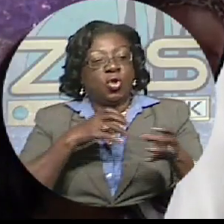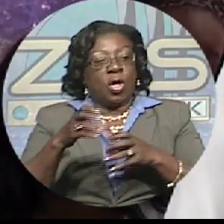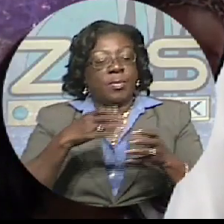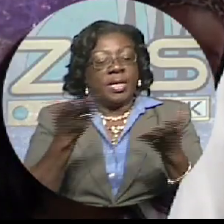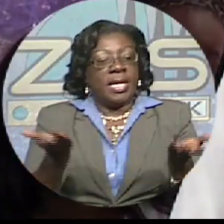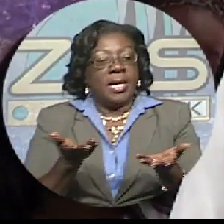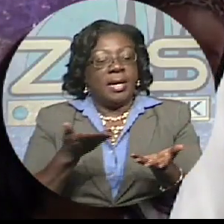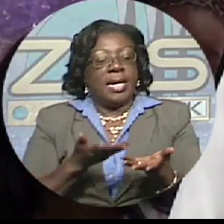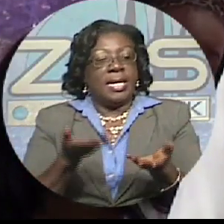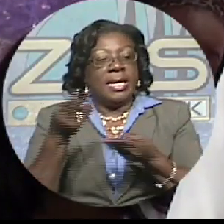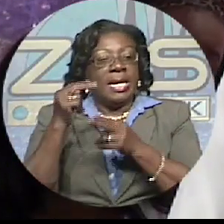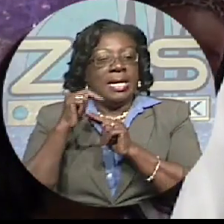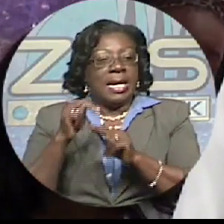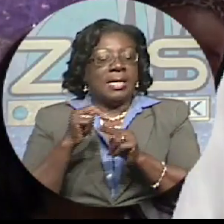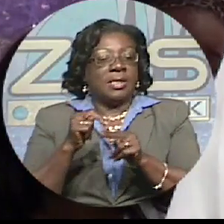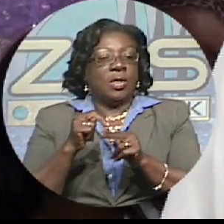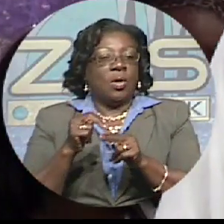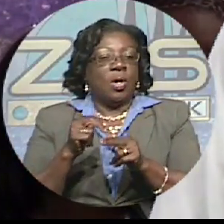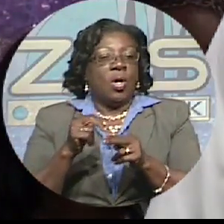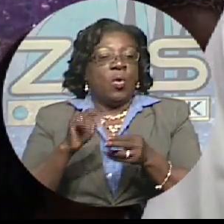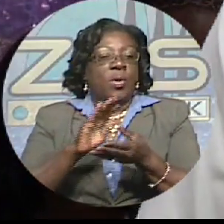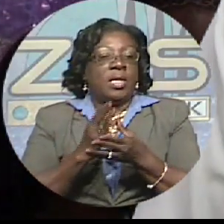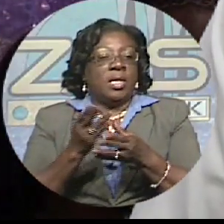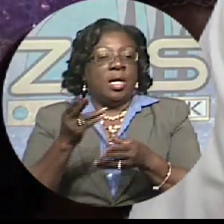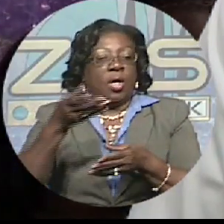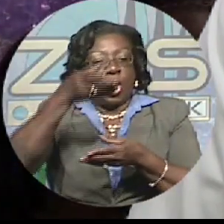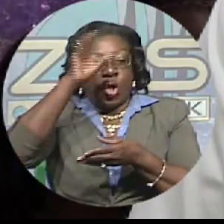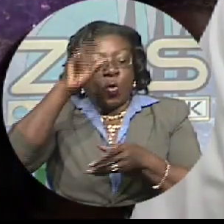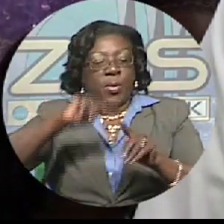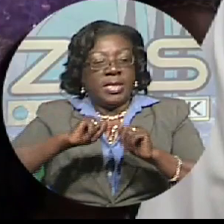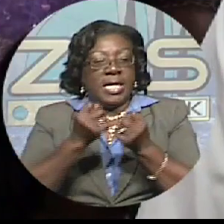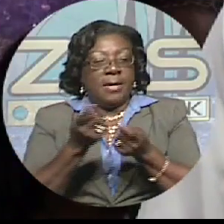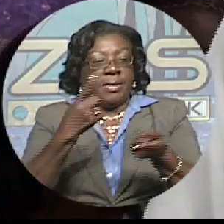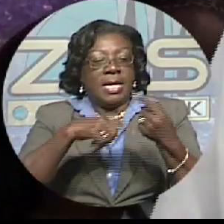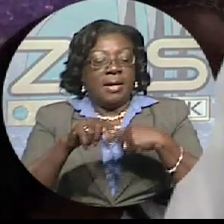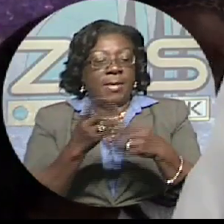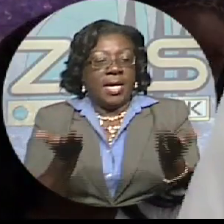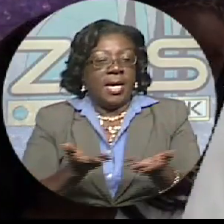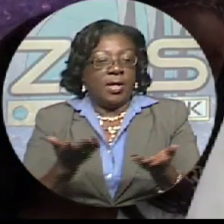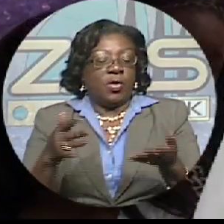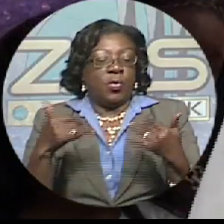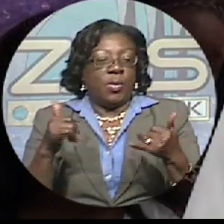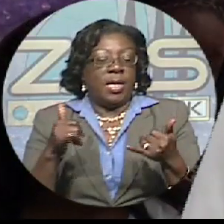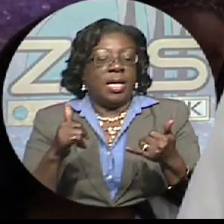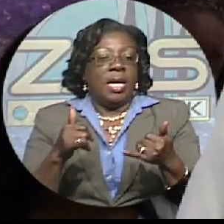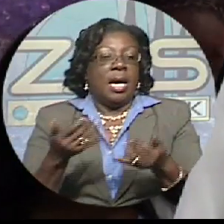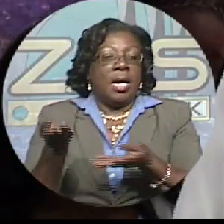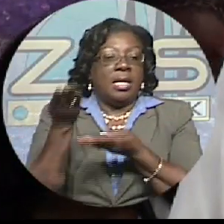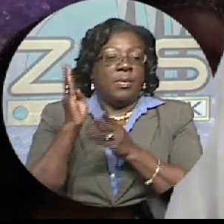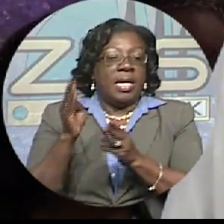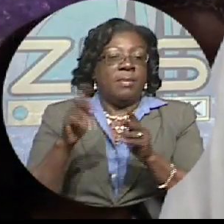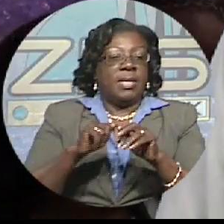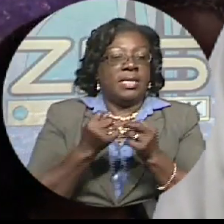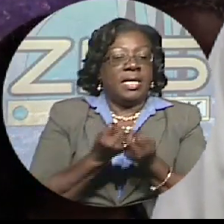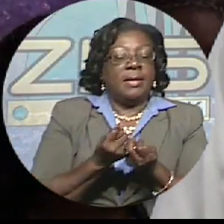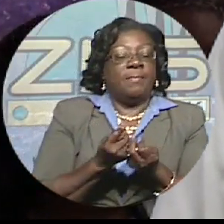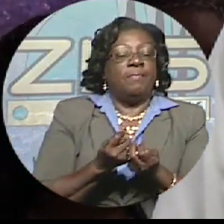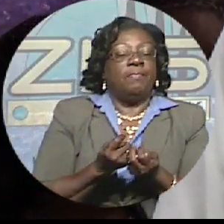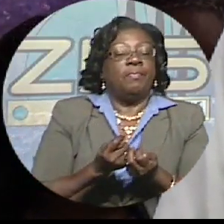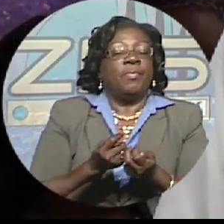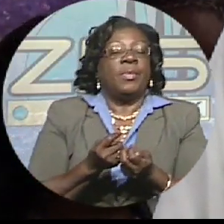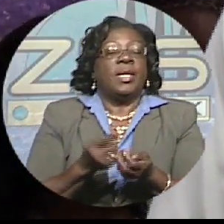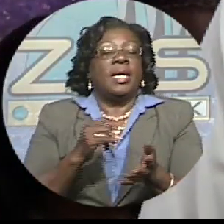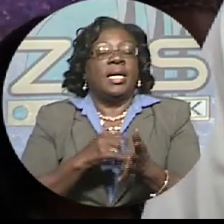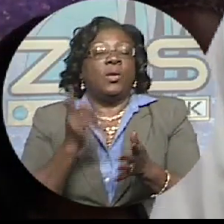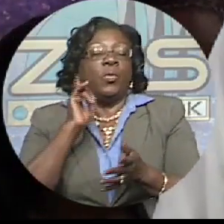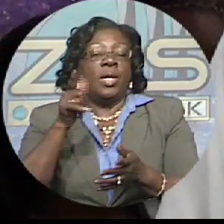Nassau with the participation of the Cuban team and the participation of the U.S. team also, and the Bahamian team, of course. But it